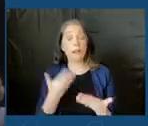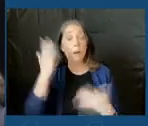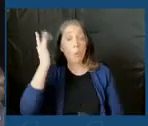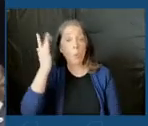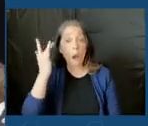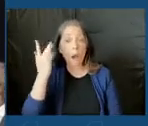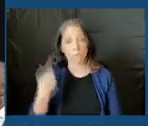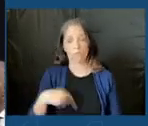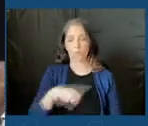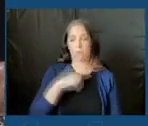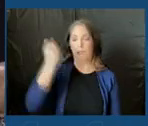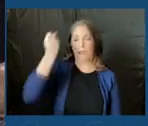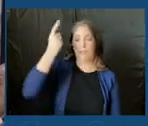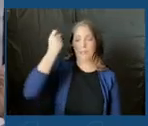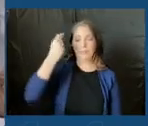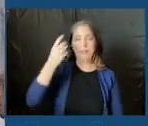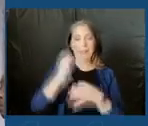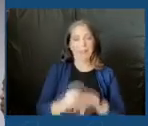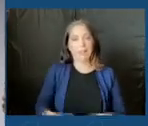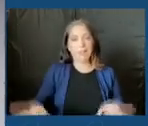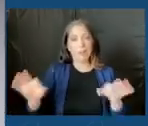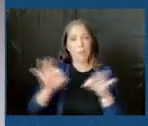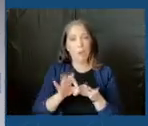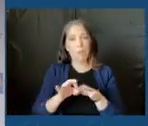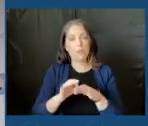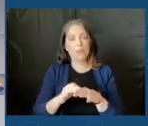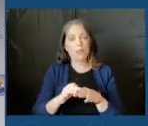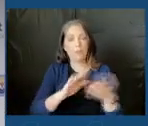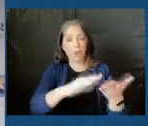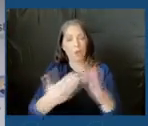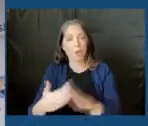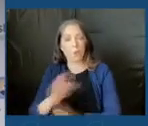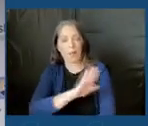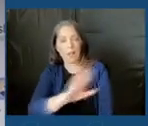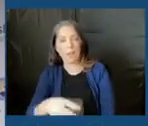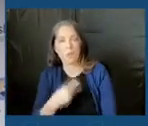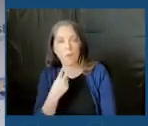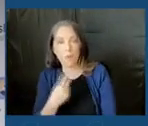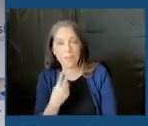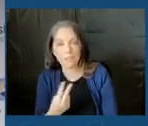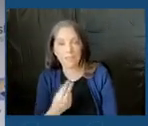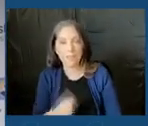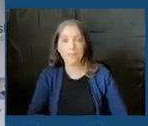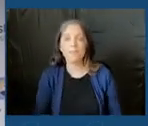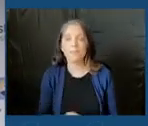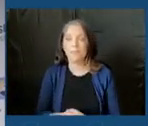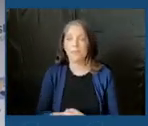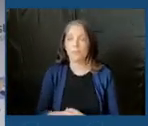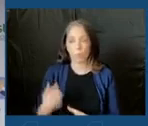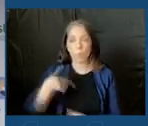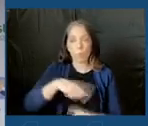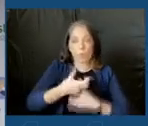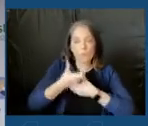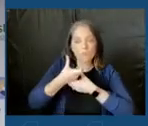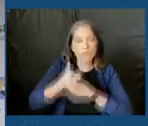of the trusted voices in our community. And we couldn't have voices more trusted in our